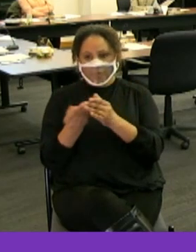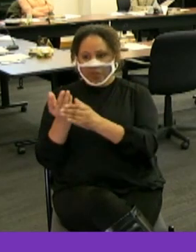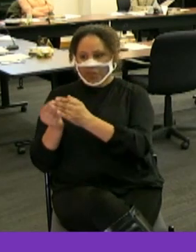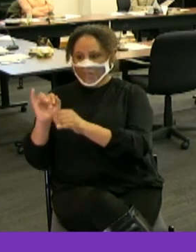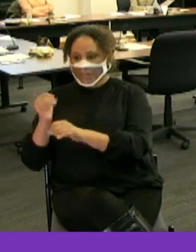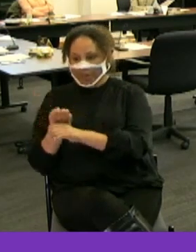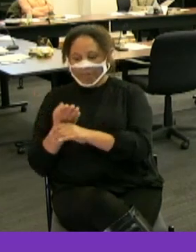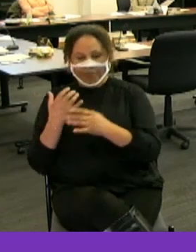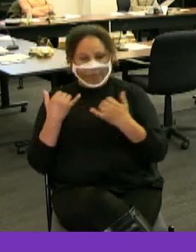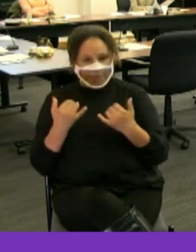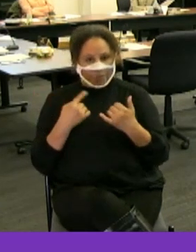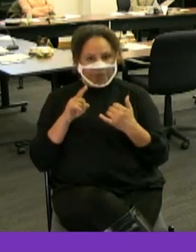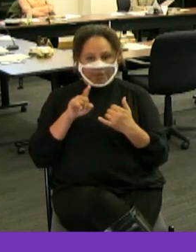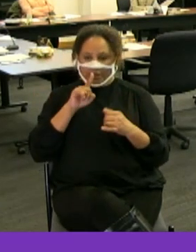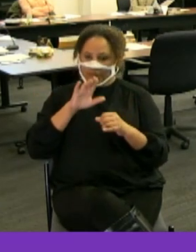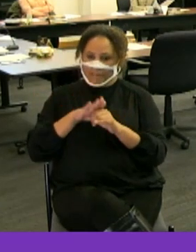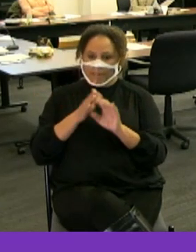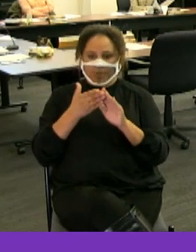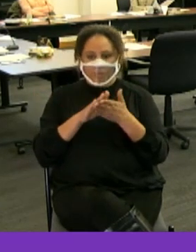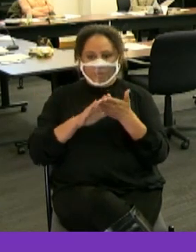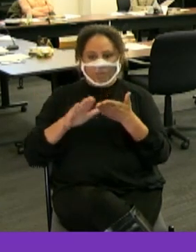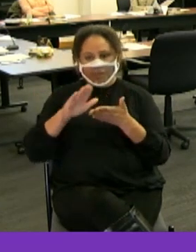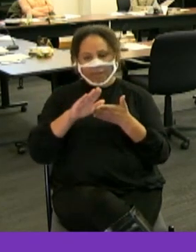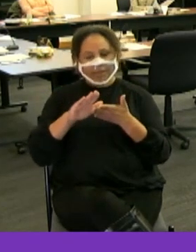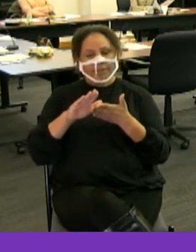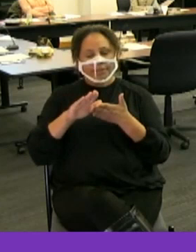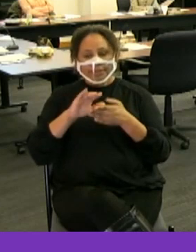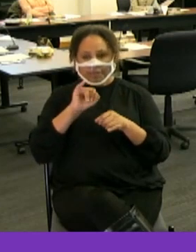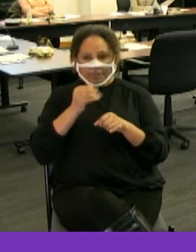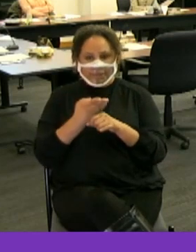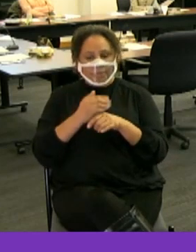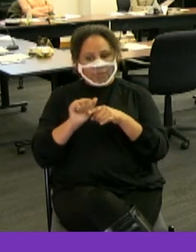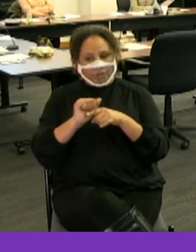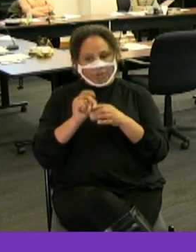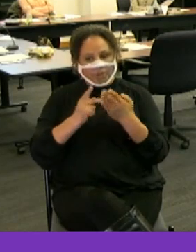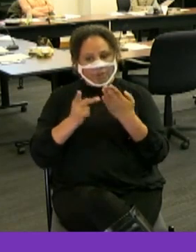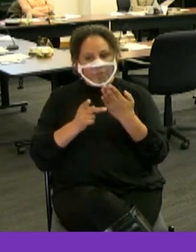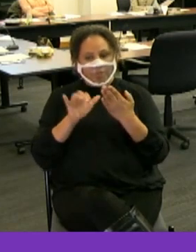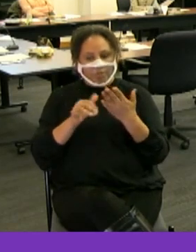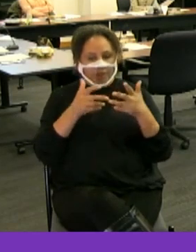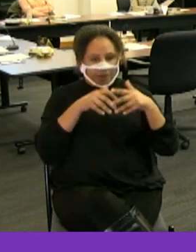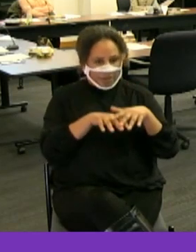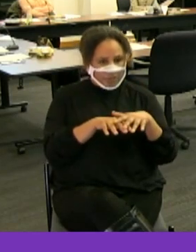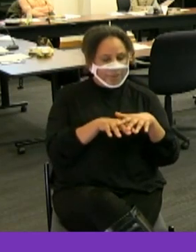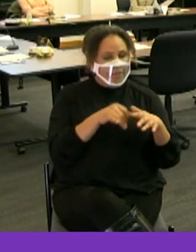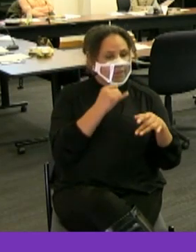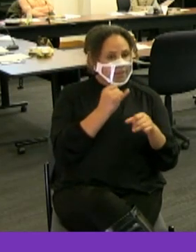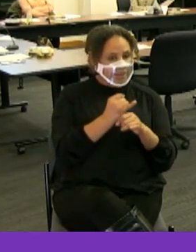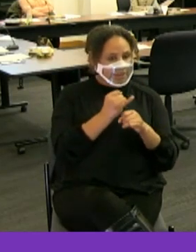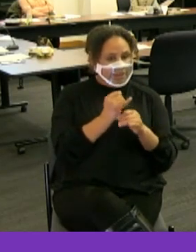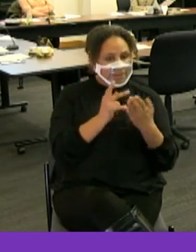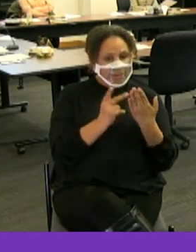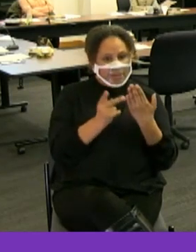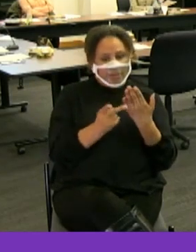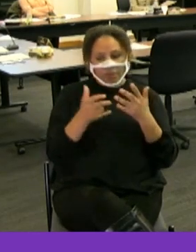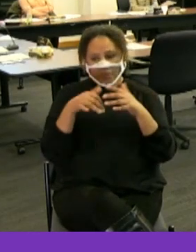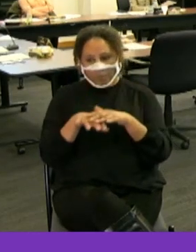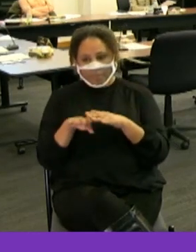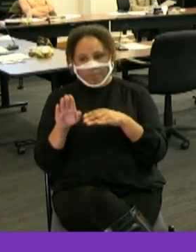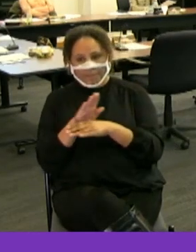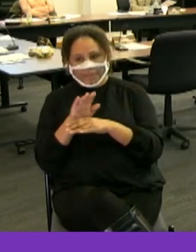the need for a dedicated community college job training program that integrates institutional programs with business and local workforce